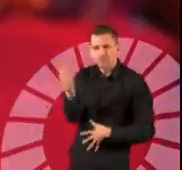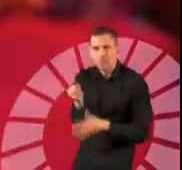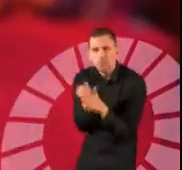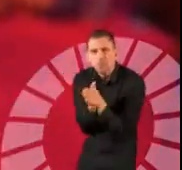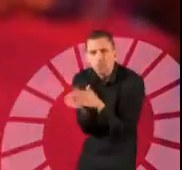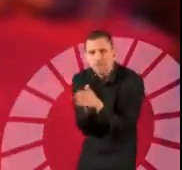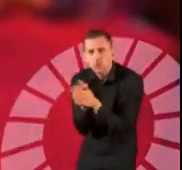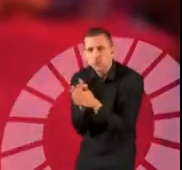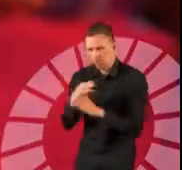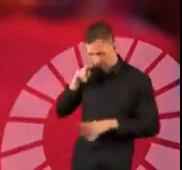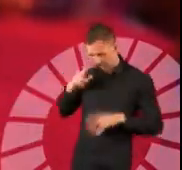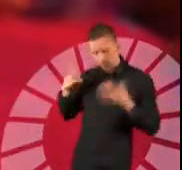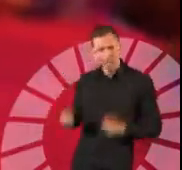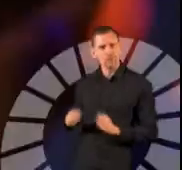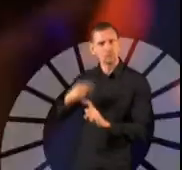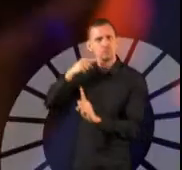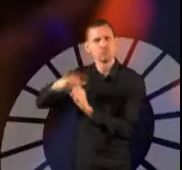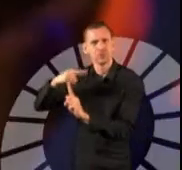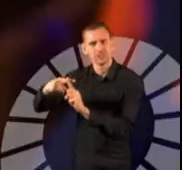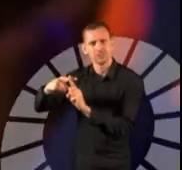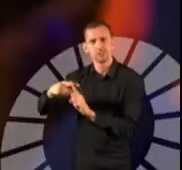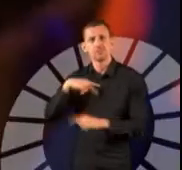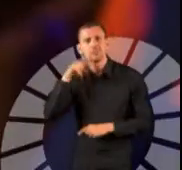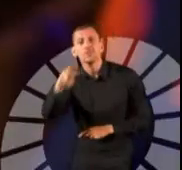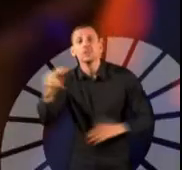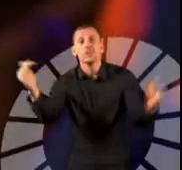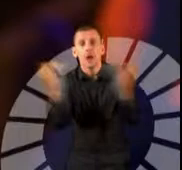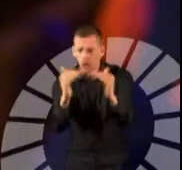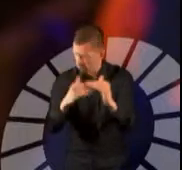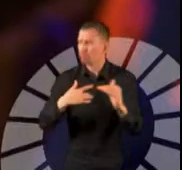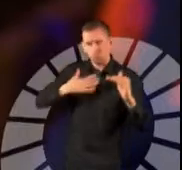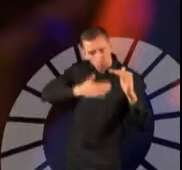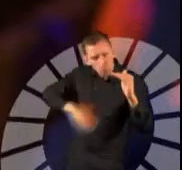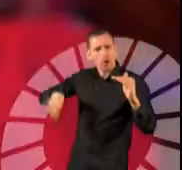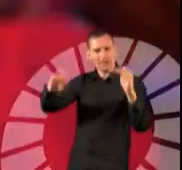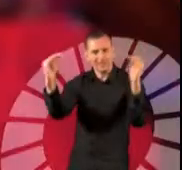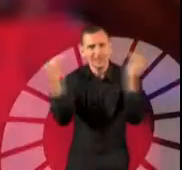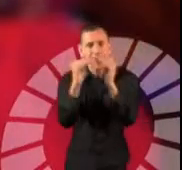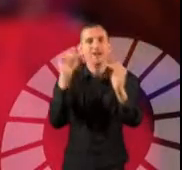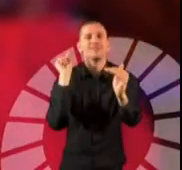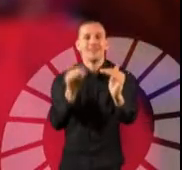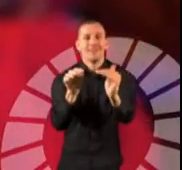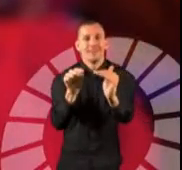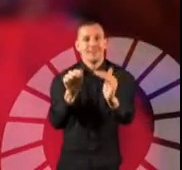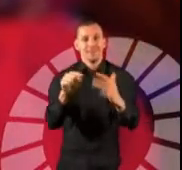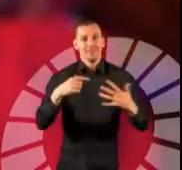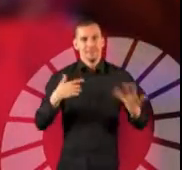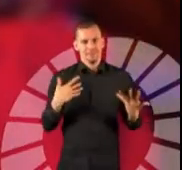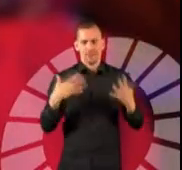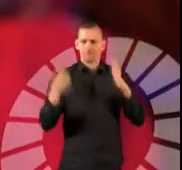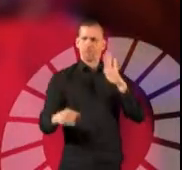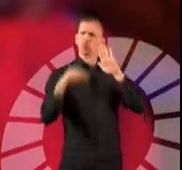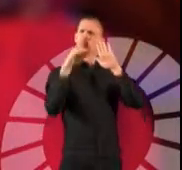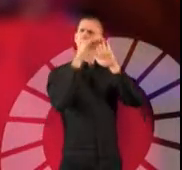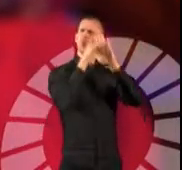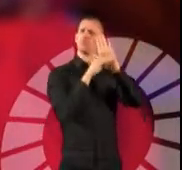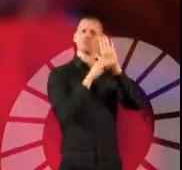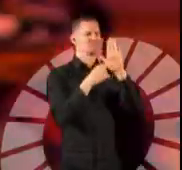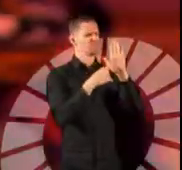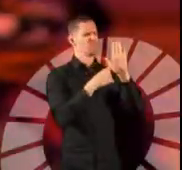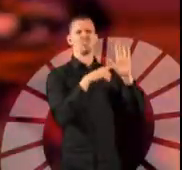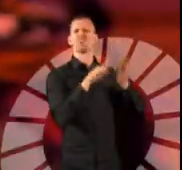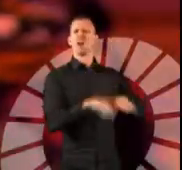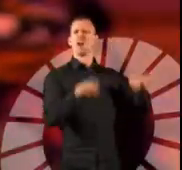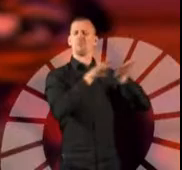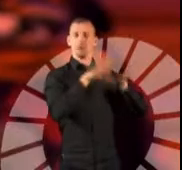work. We are changing harmful gender norms, and we are identifying systemic and